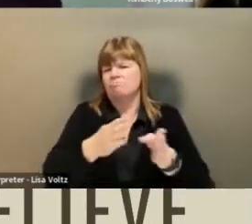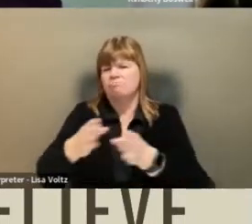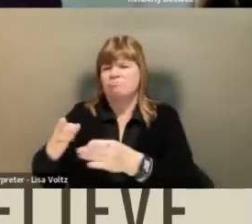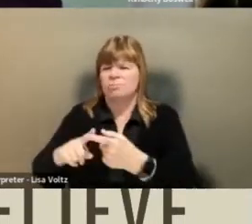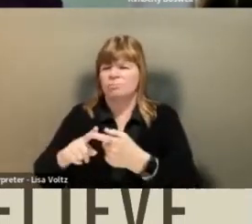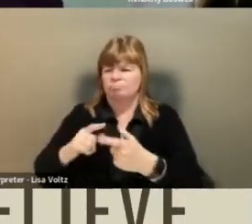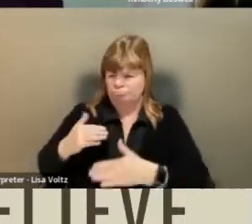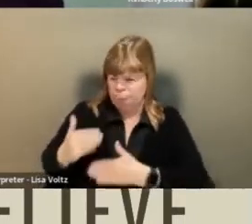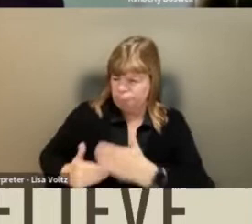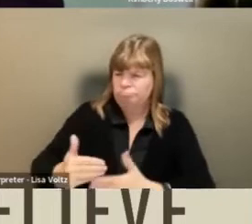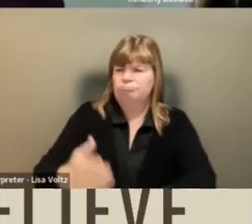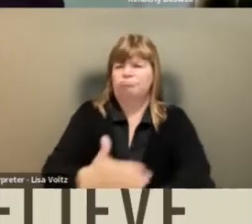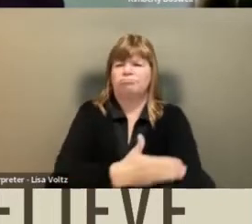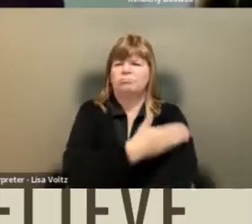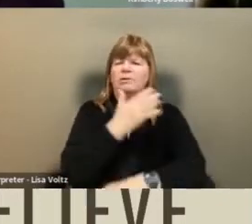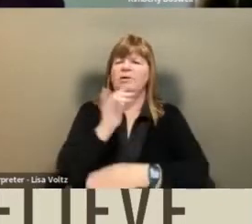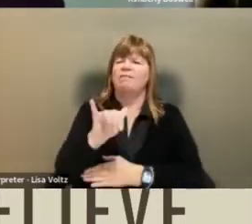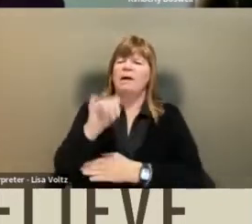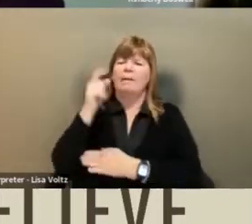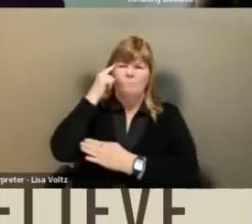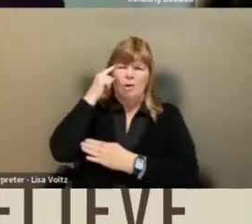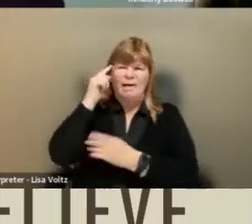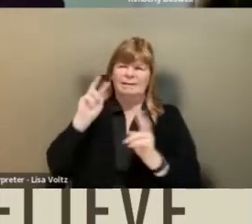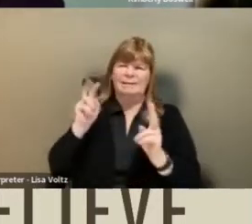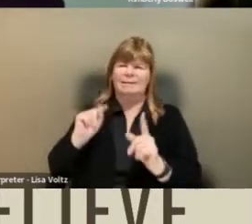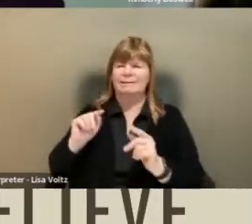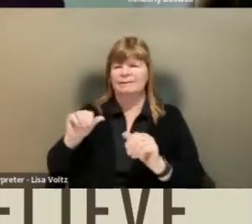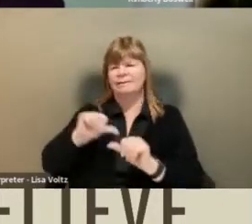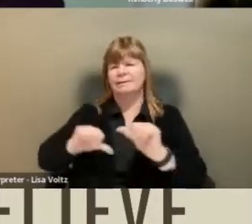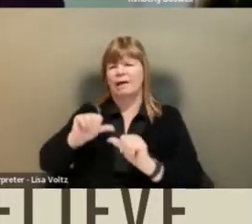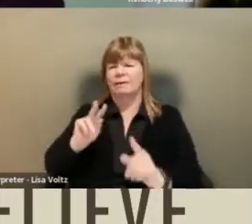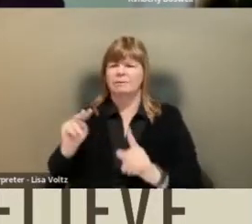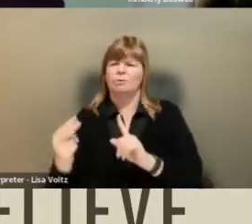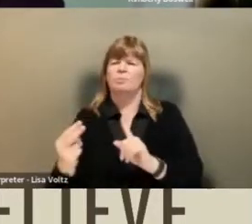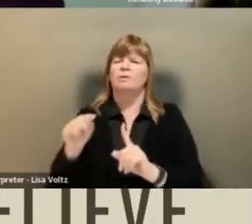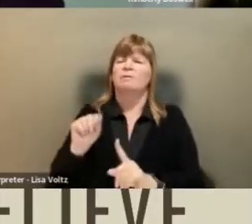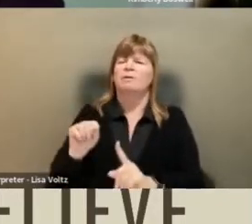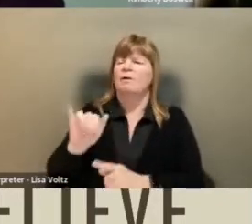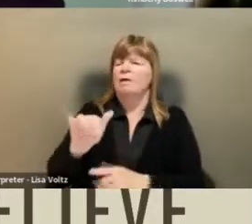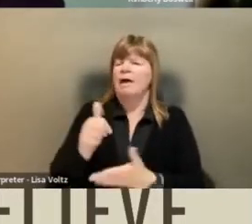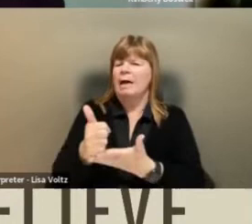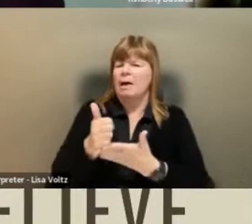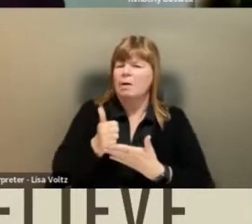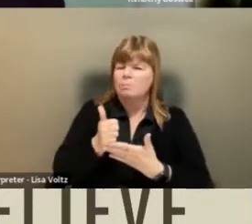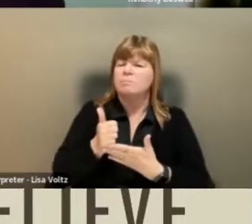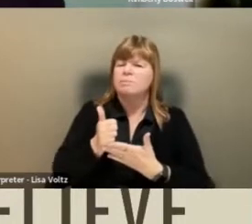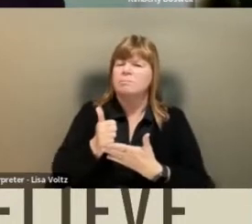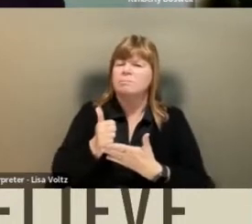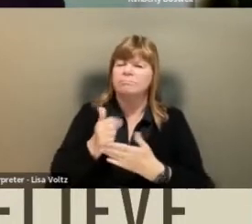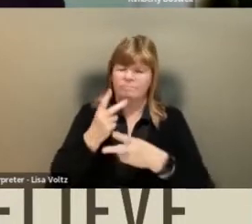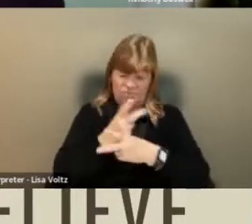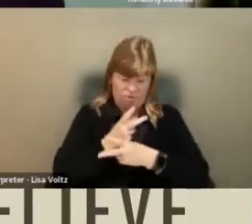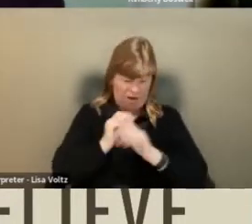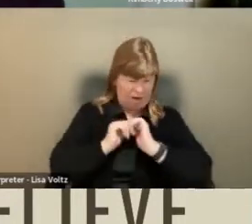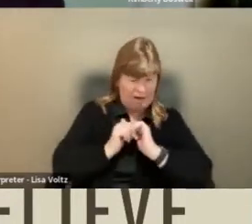progress. And so that brain science really is helping us figure out how we can